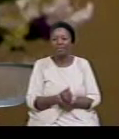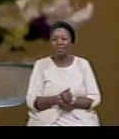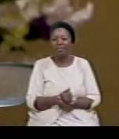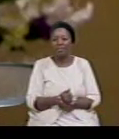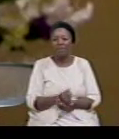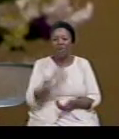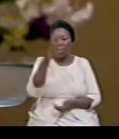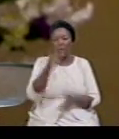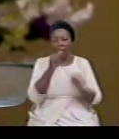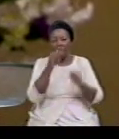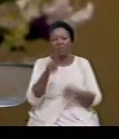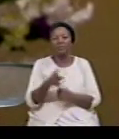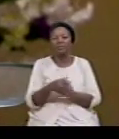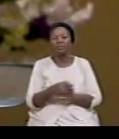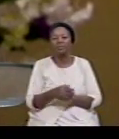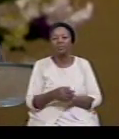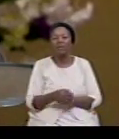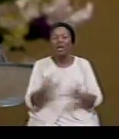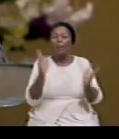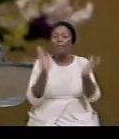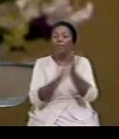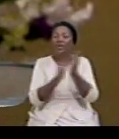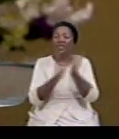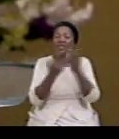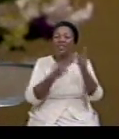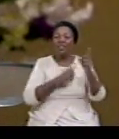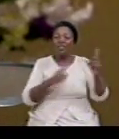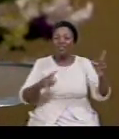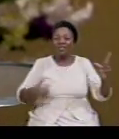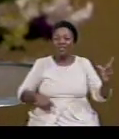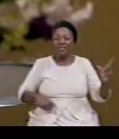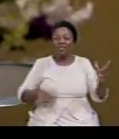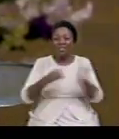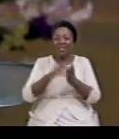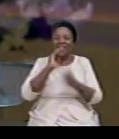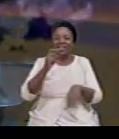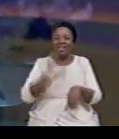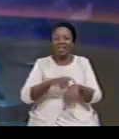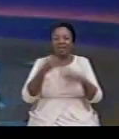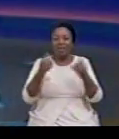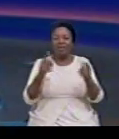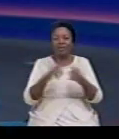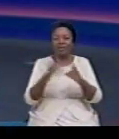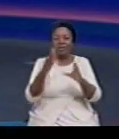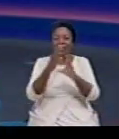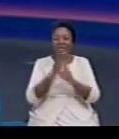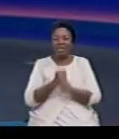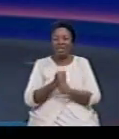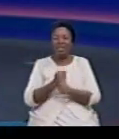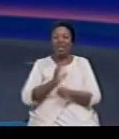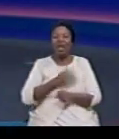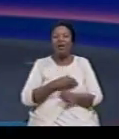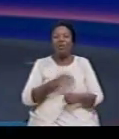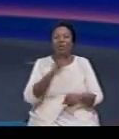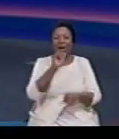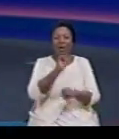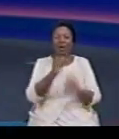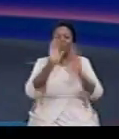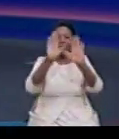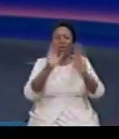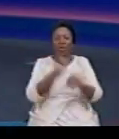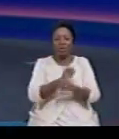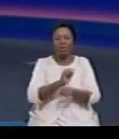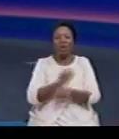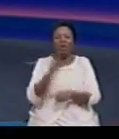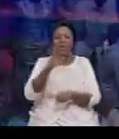God bless you. Praise the Lord. It's time now to get a miracle. You will get your